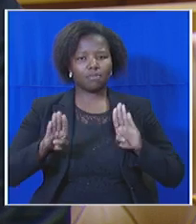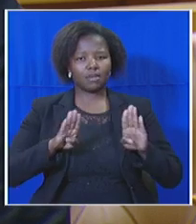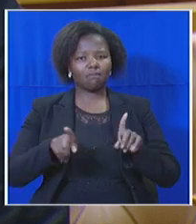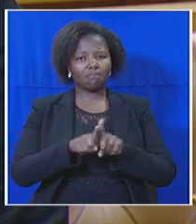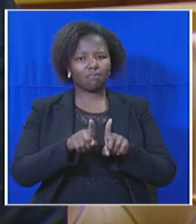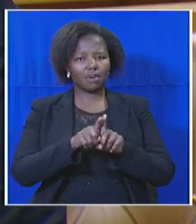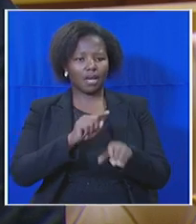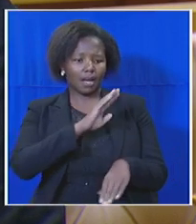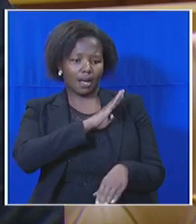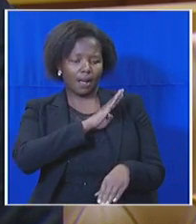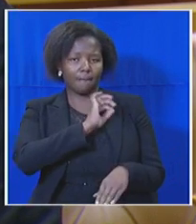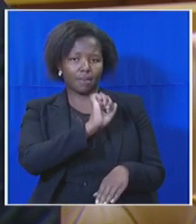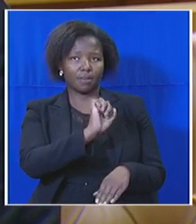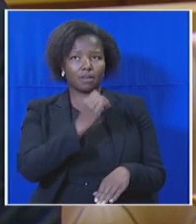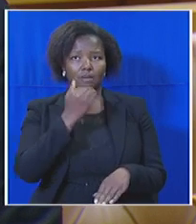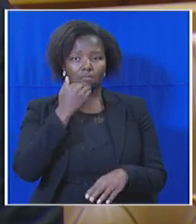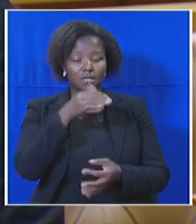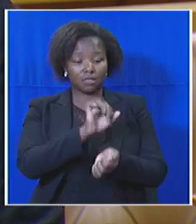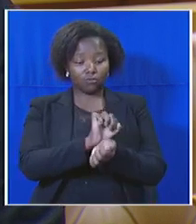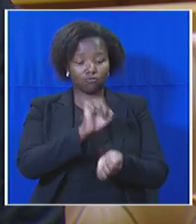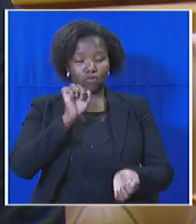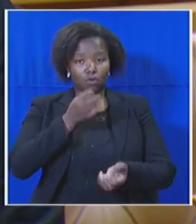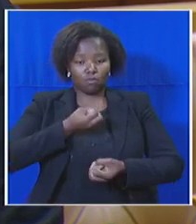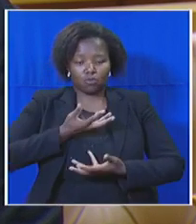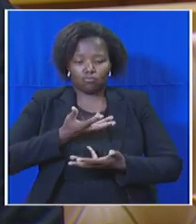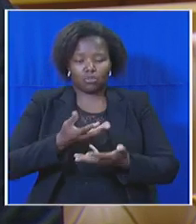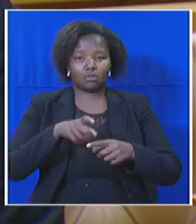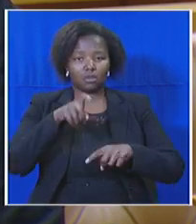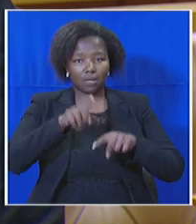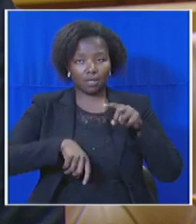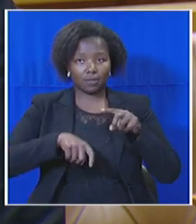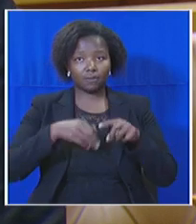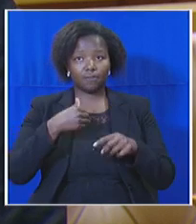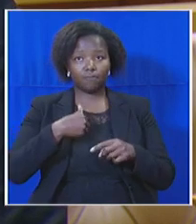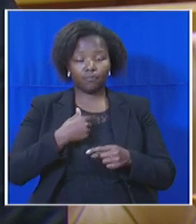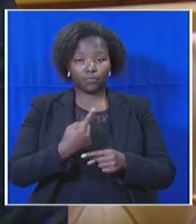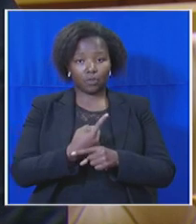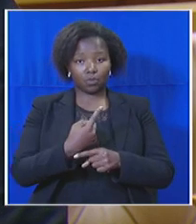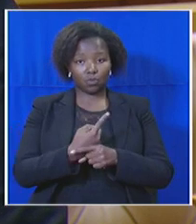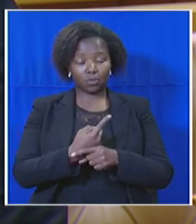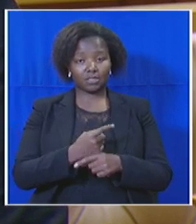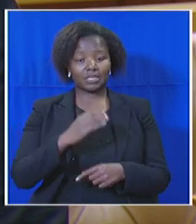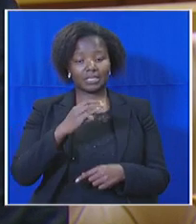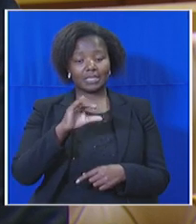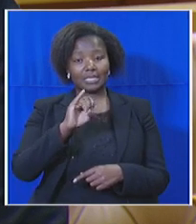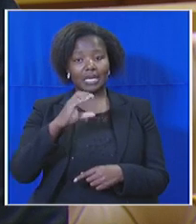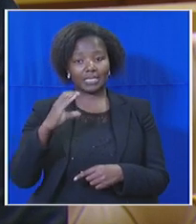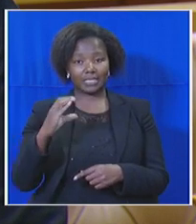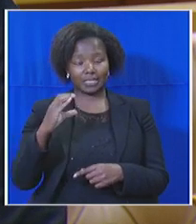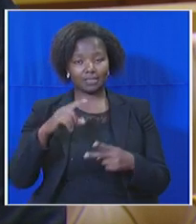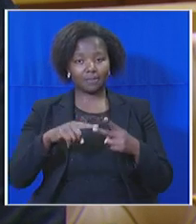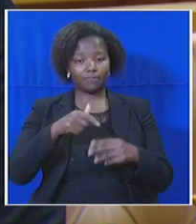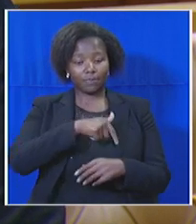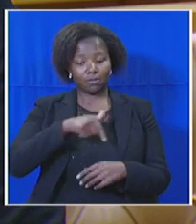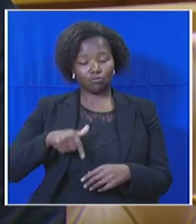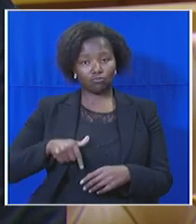the spirit of freedom of speech. Note that every time the Commander-in-Chief and the President of the Economic Freedom